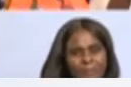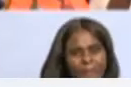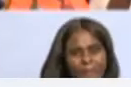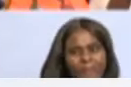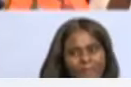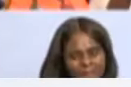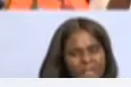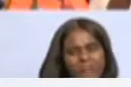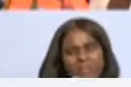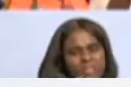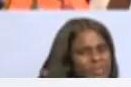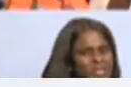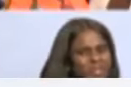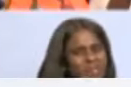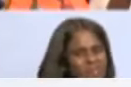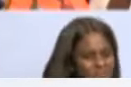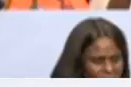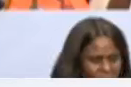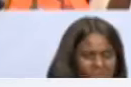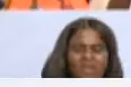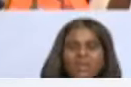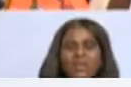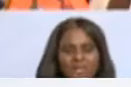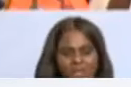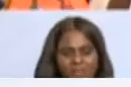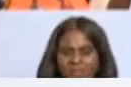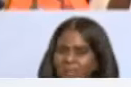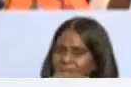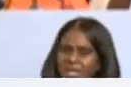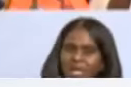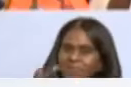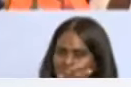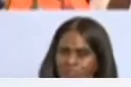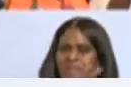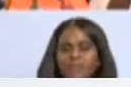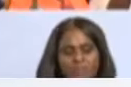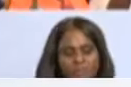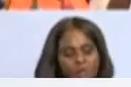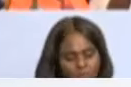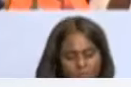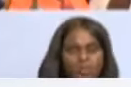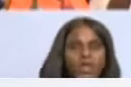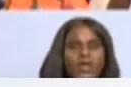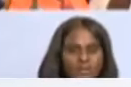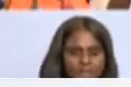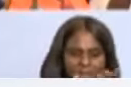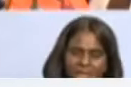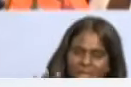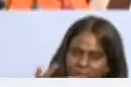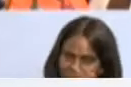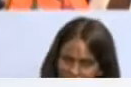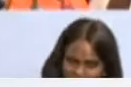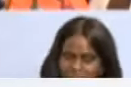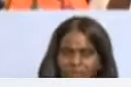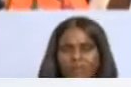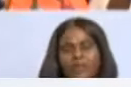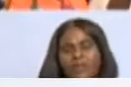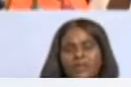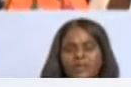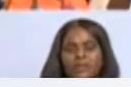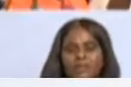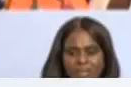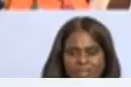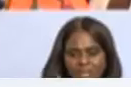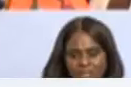differences. The power of national unity. Working together in this unitary state,